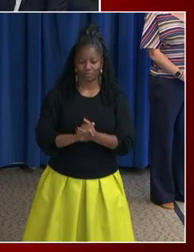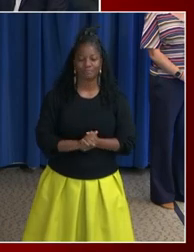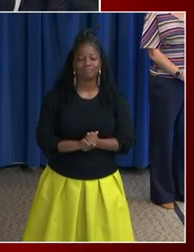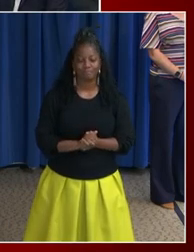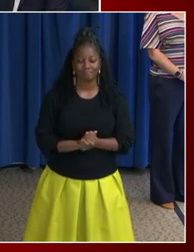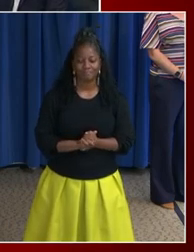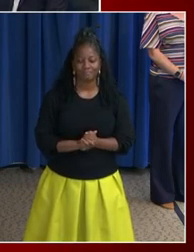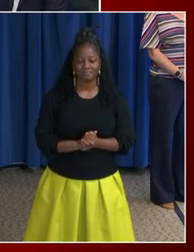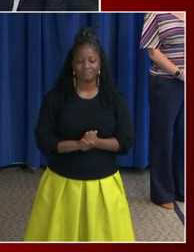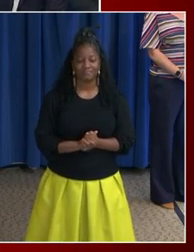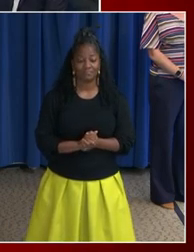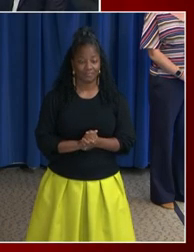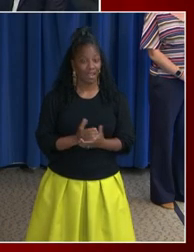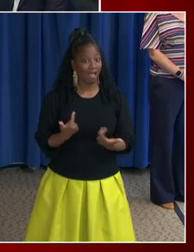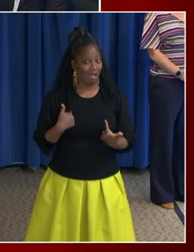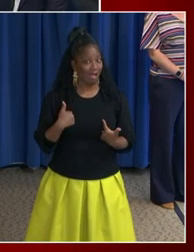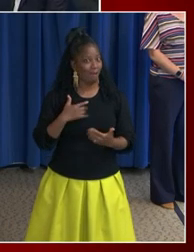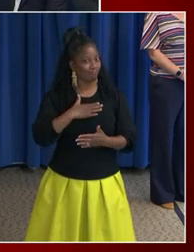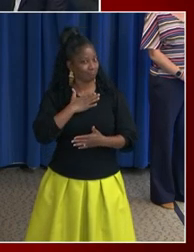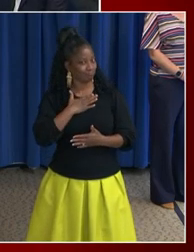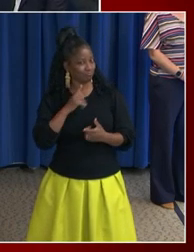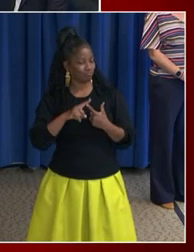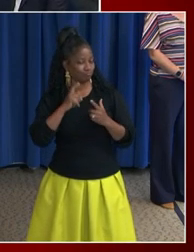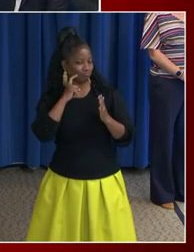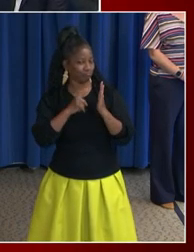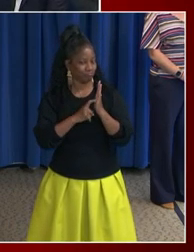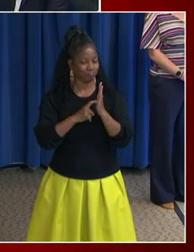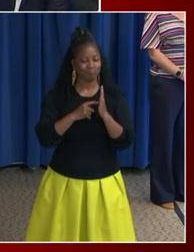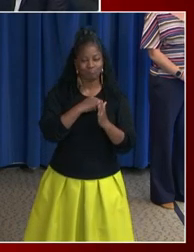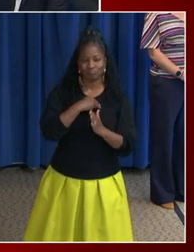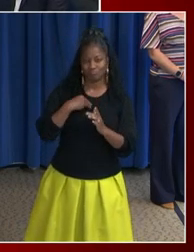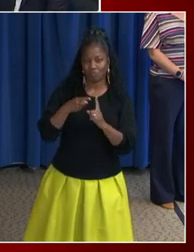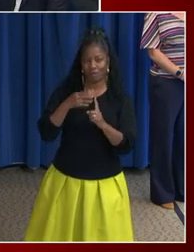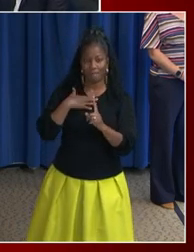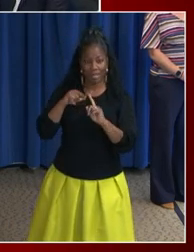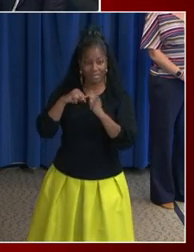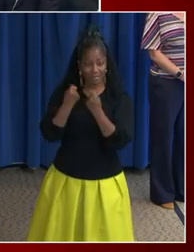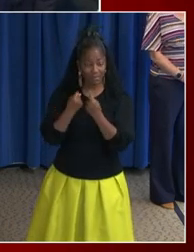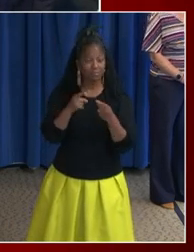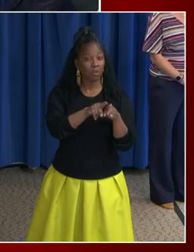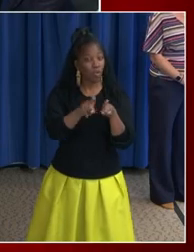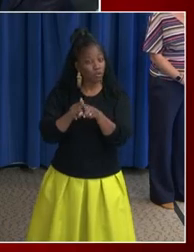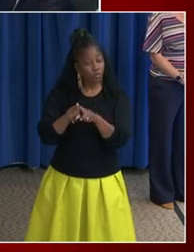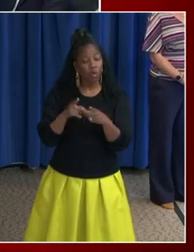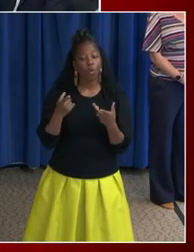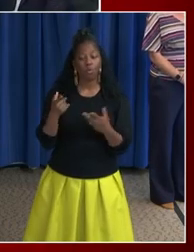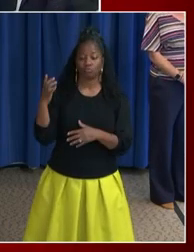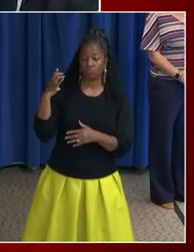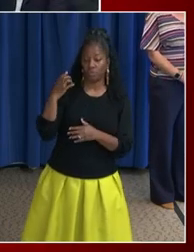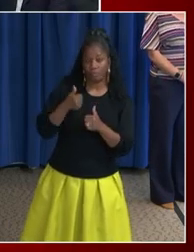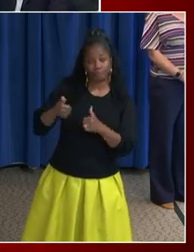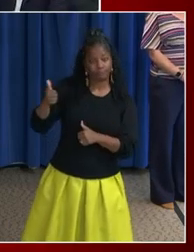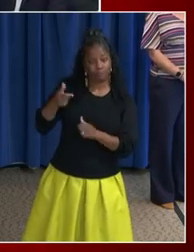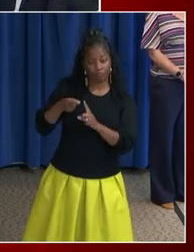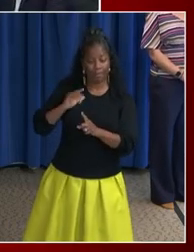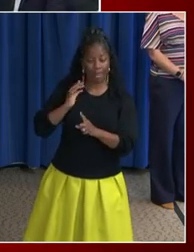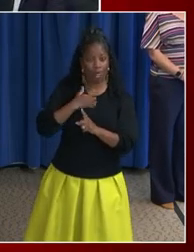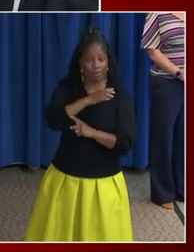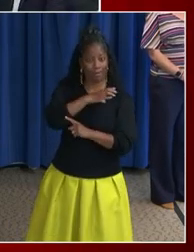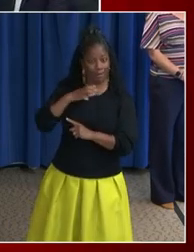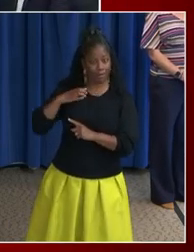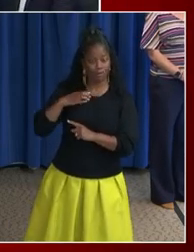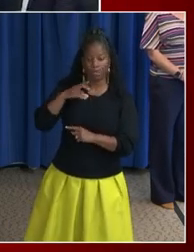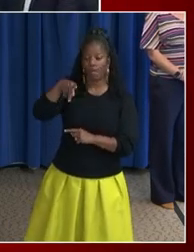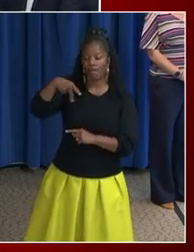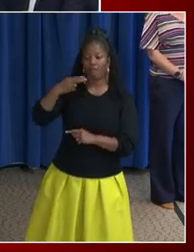I am pleased to acknowledge members of my team and also the chairman of the council, Phil Mendelson, who is